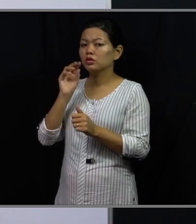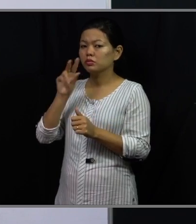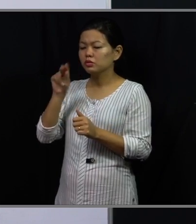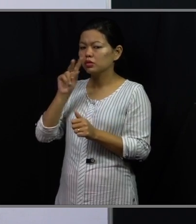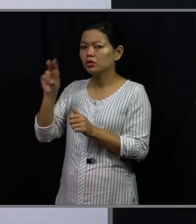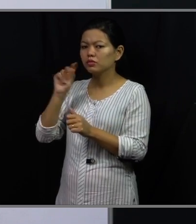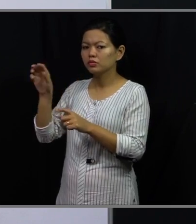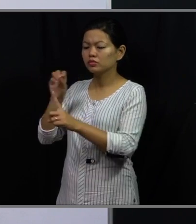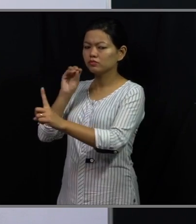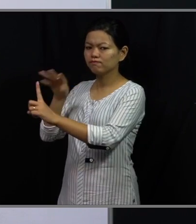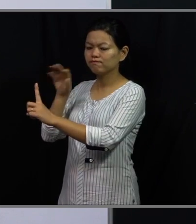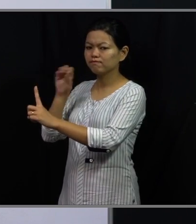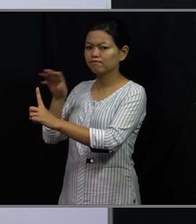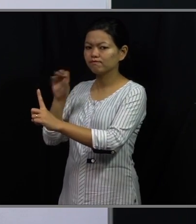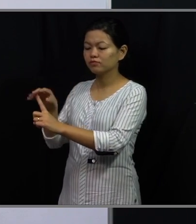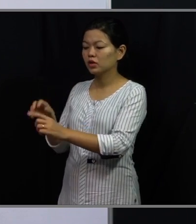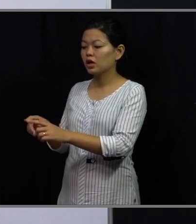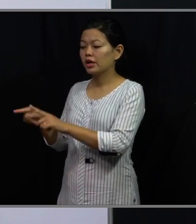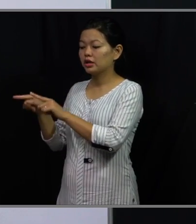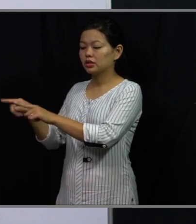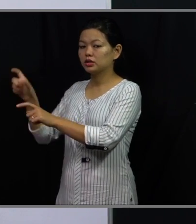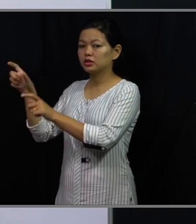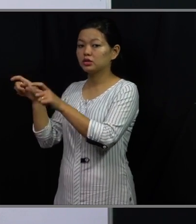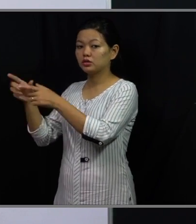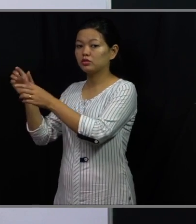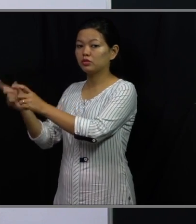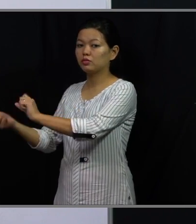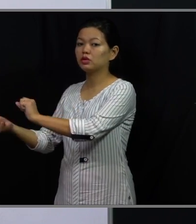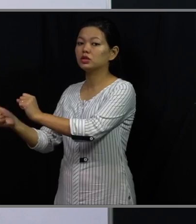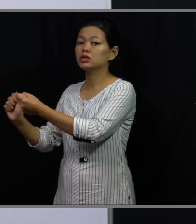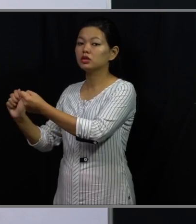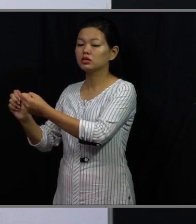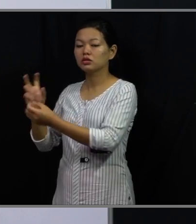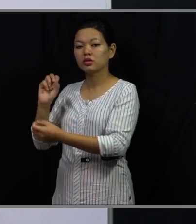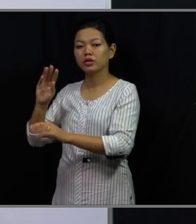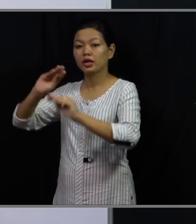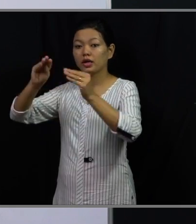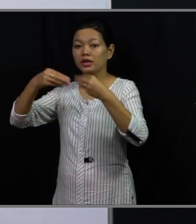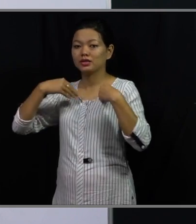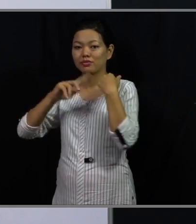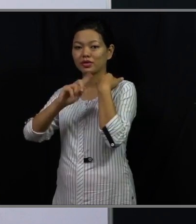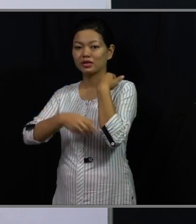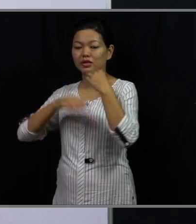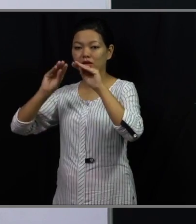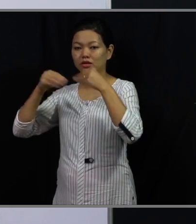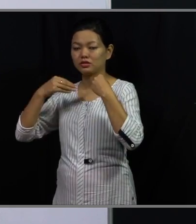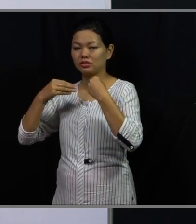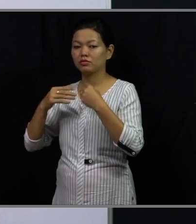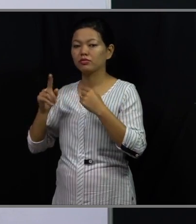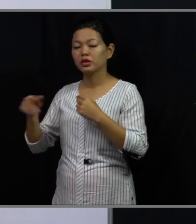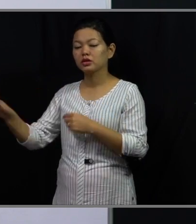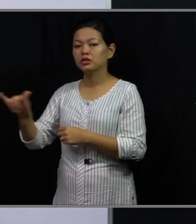do it illegally, okay, even though you are not willing to do it, you are forced to do it, right? So that is called as power. The next